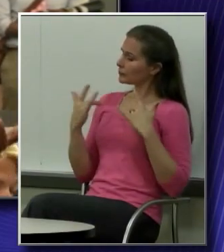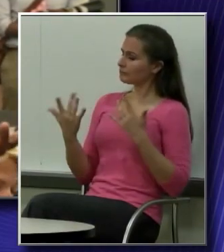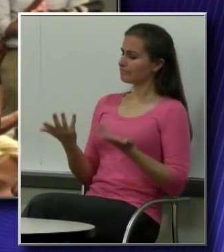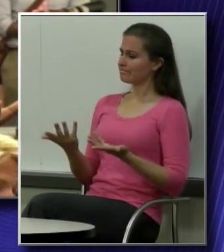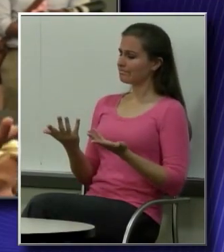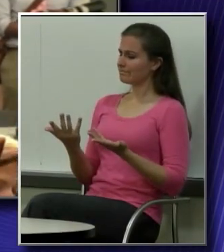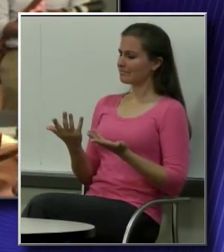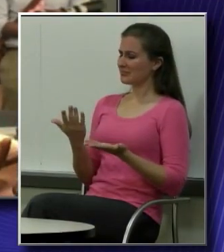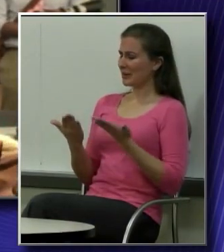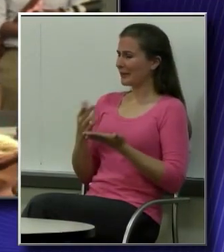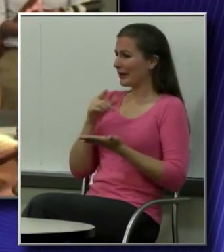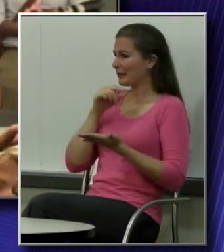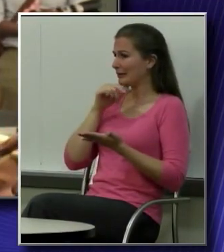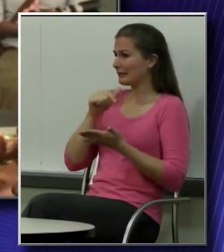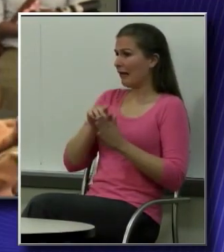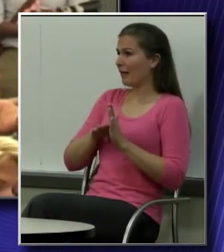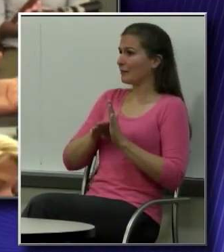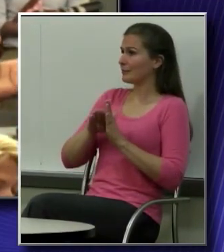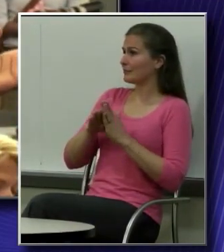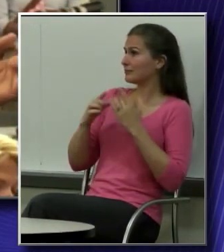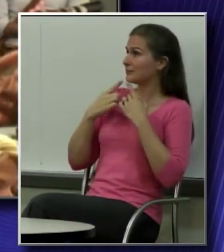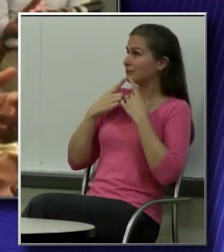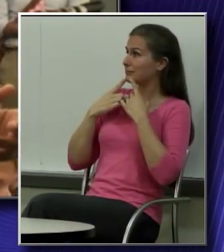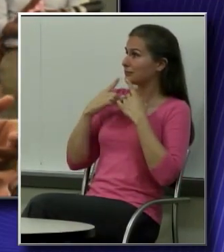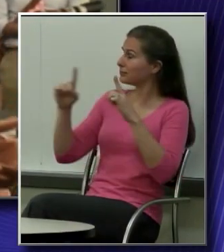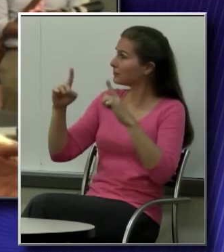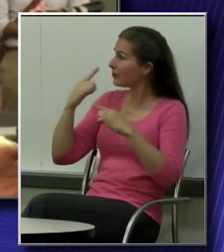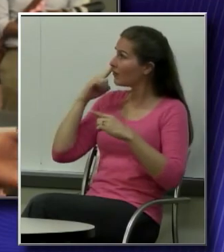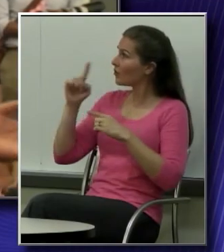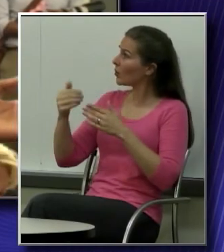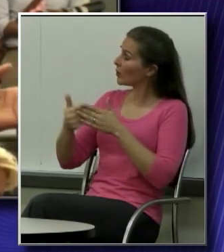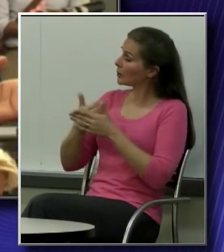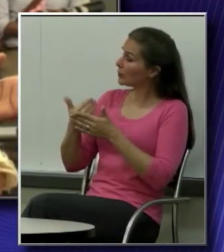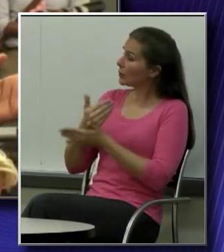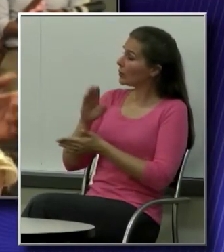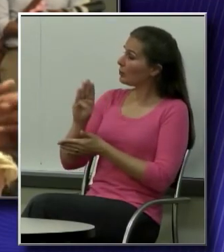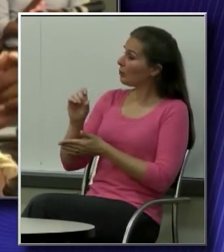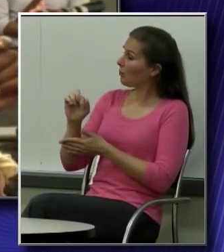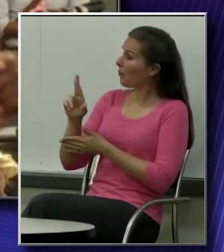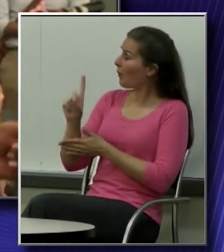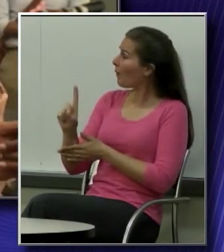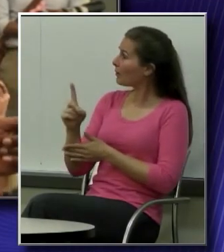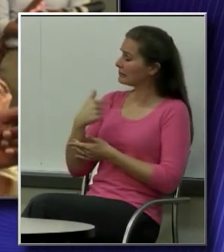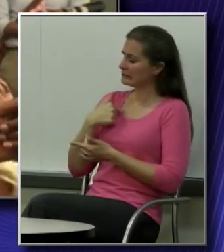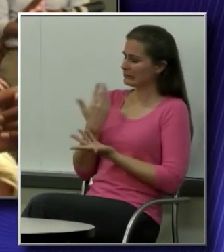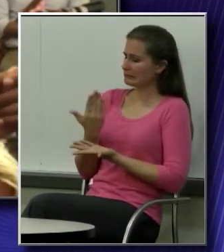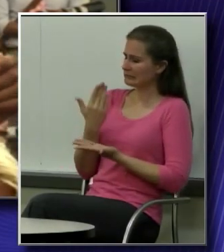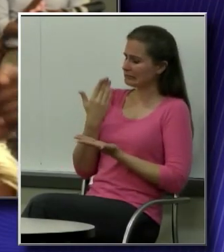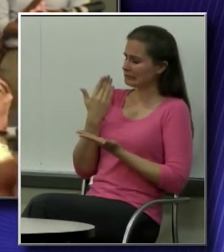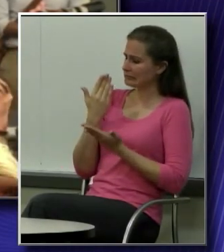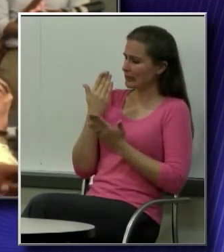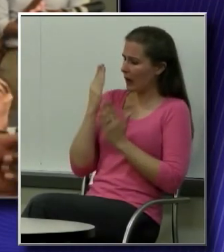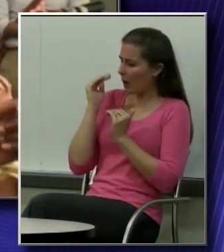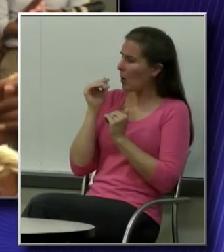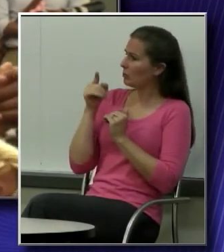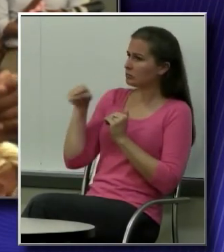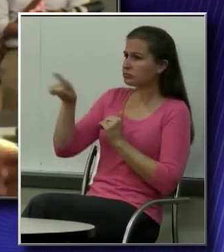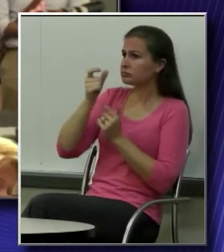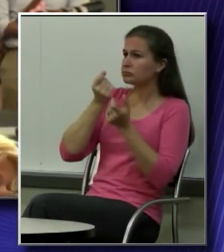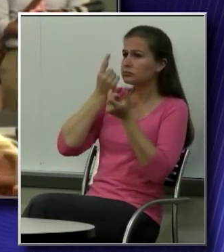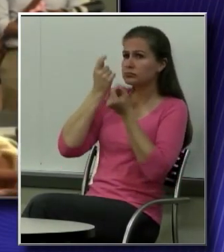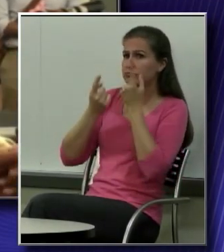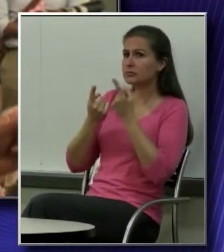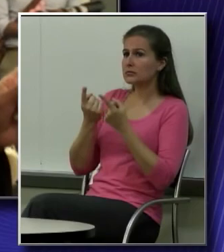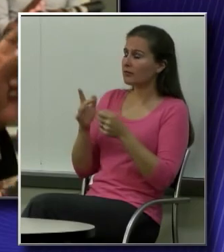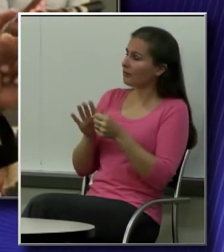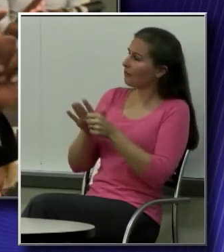not fare well in this new board. So what role, I hope that we understand